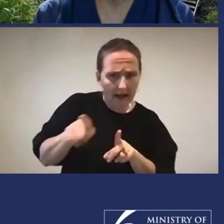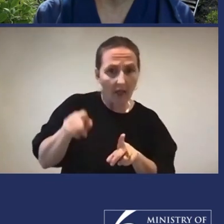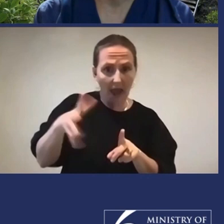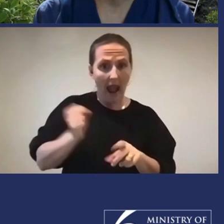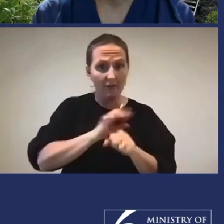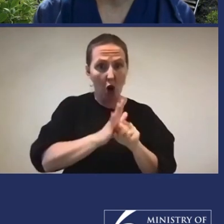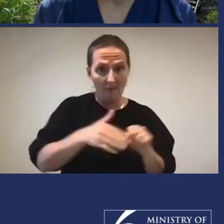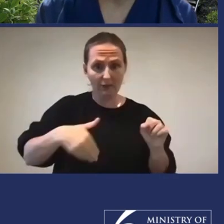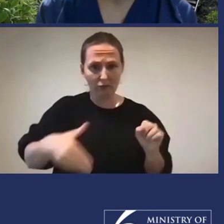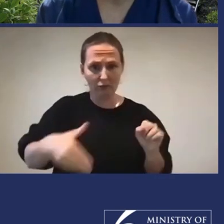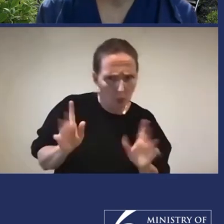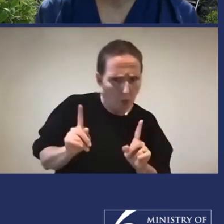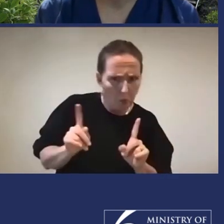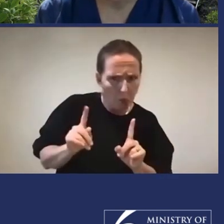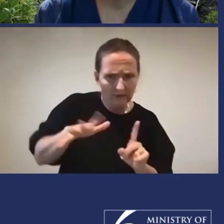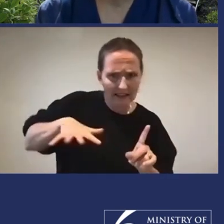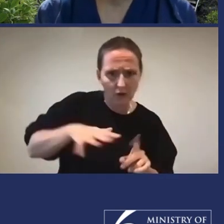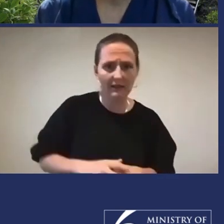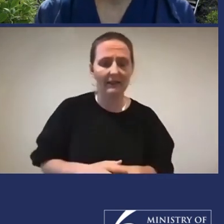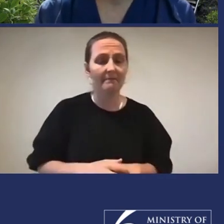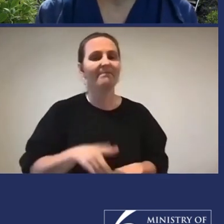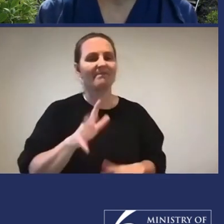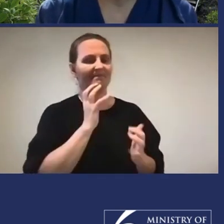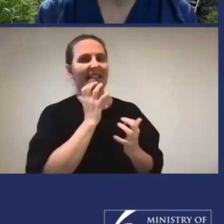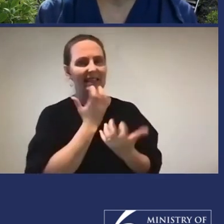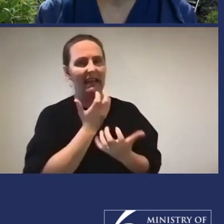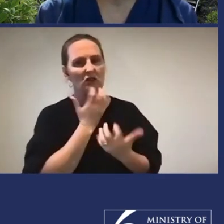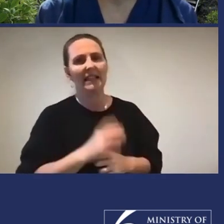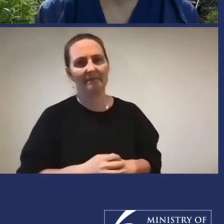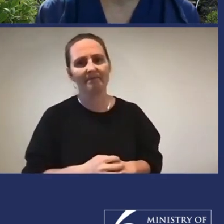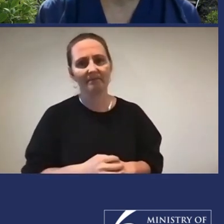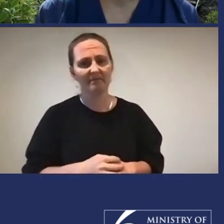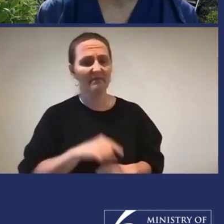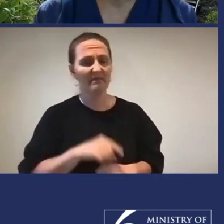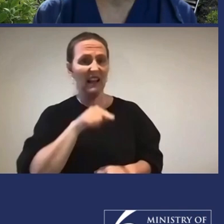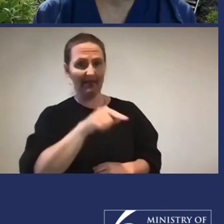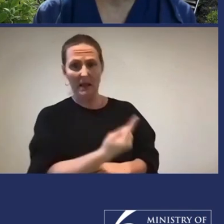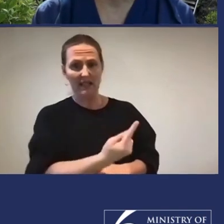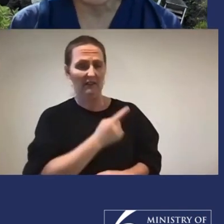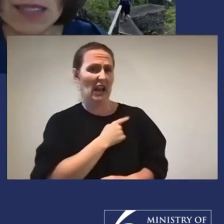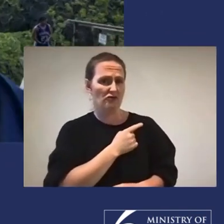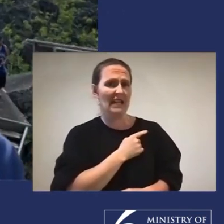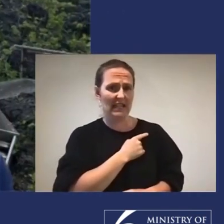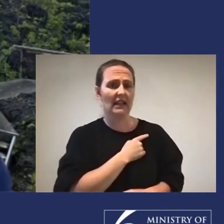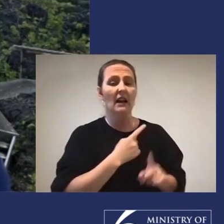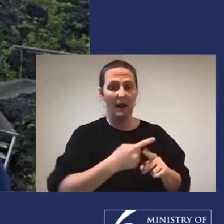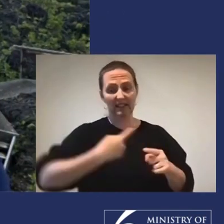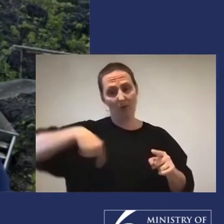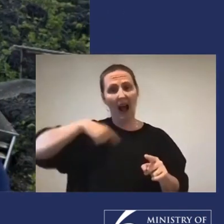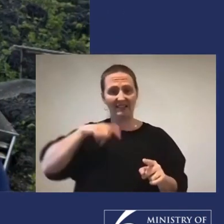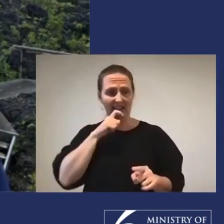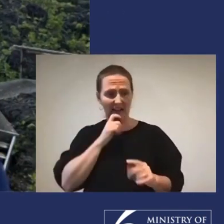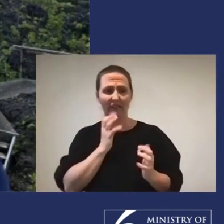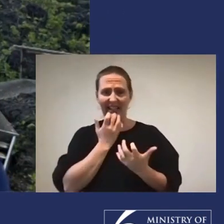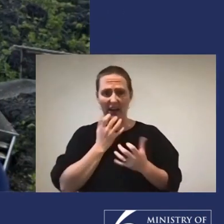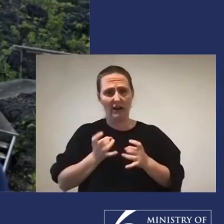pregnant? Extremely scary. It's scary for them. It was scary for us in the beginning as well. Because when